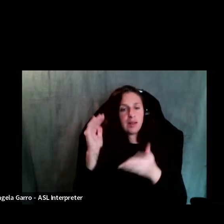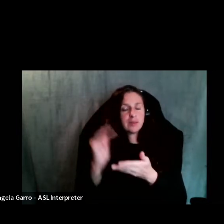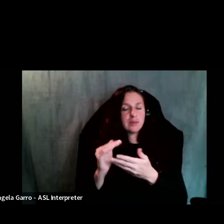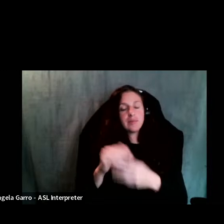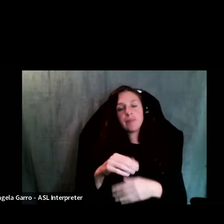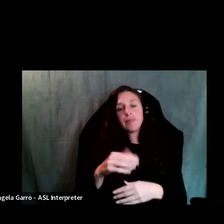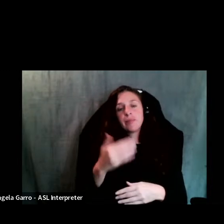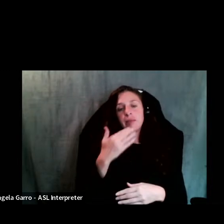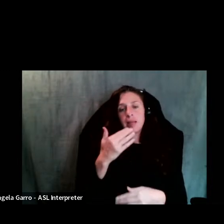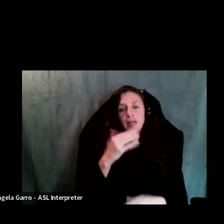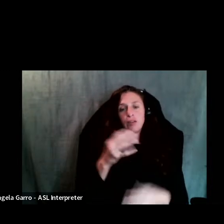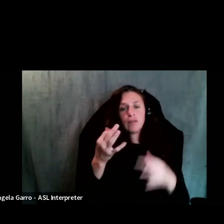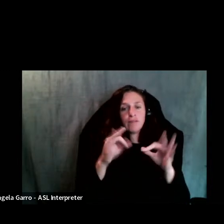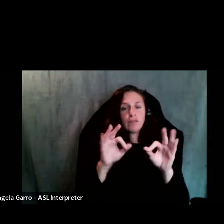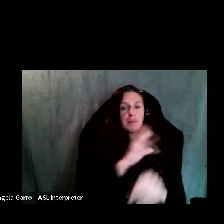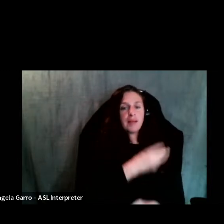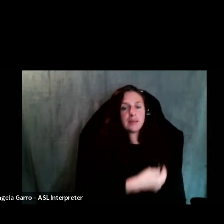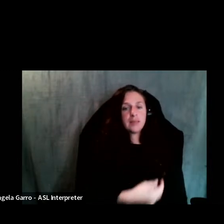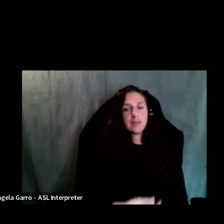you. Free Palestine. Okay.